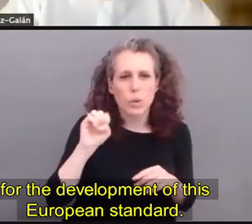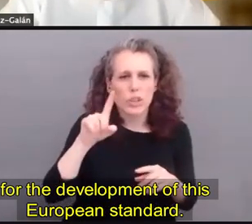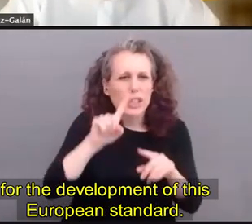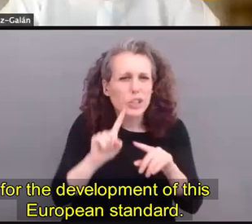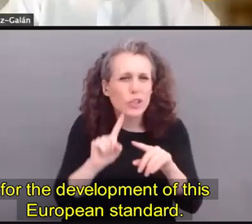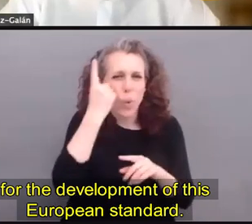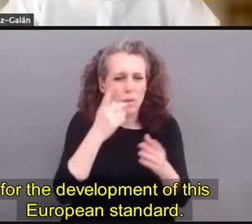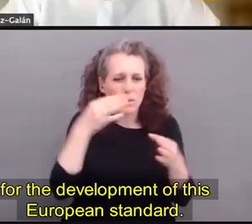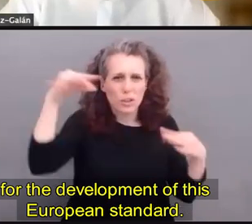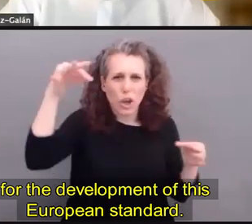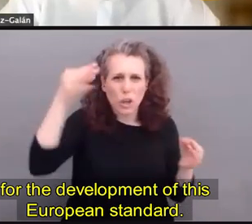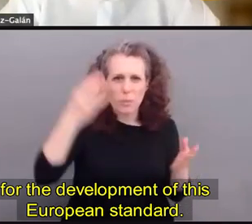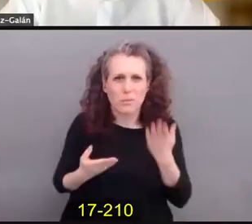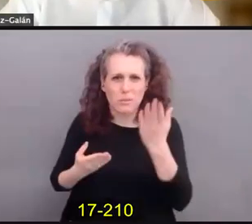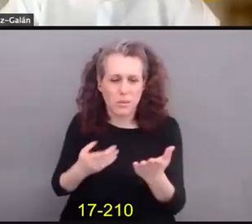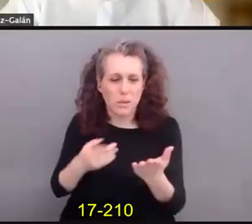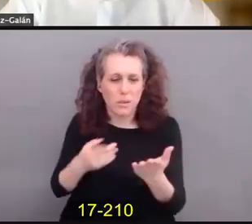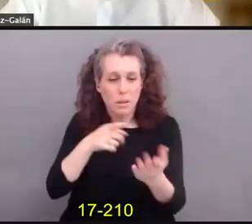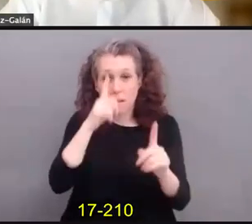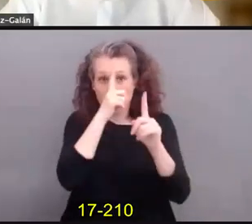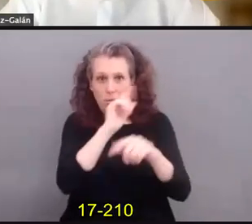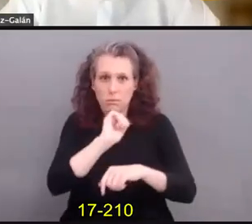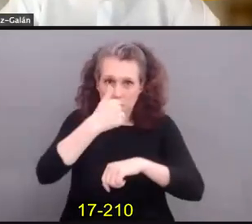development of this European standard